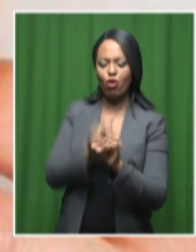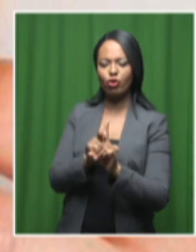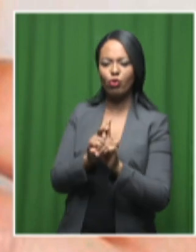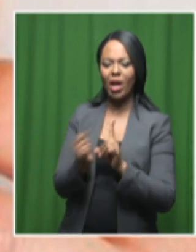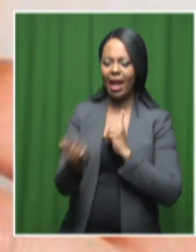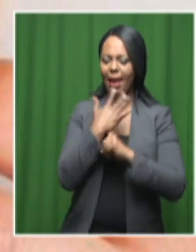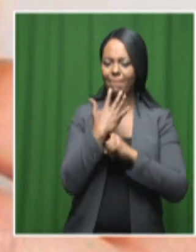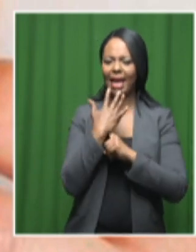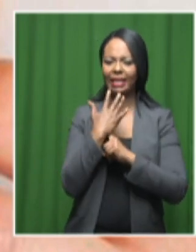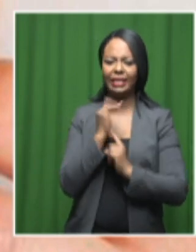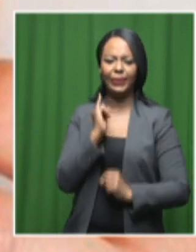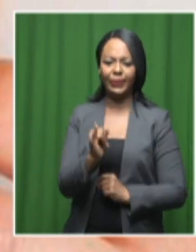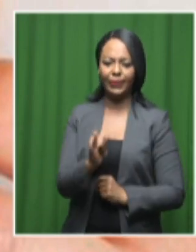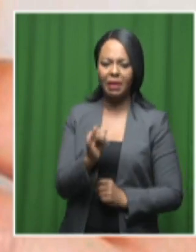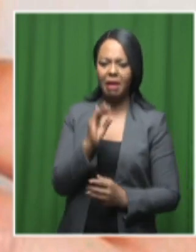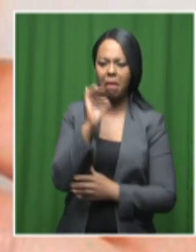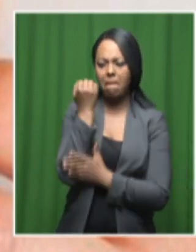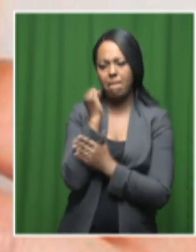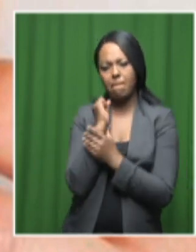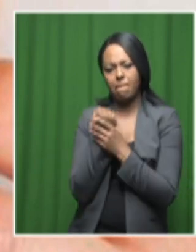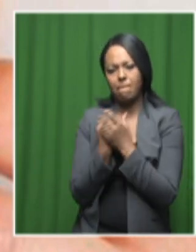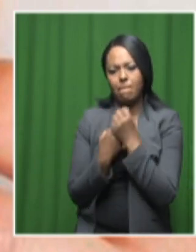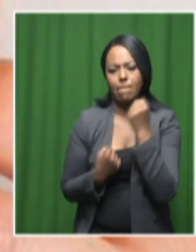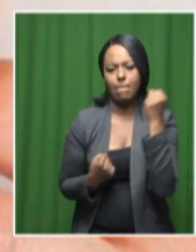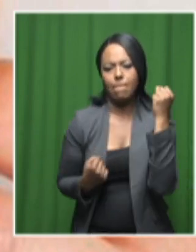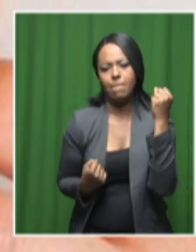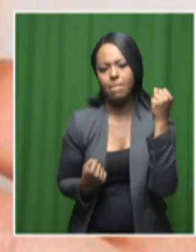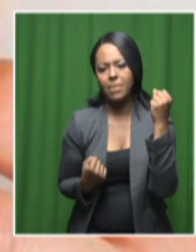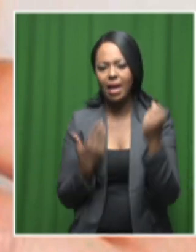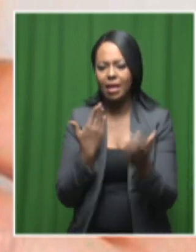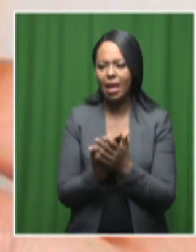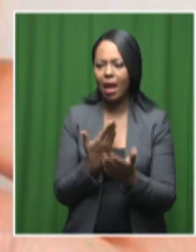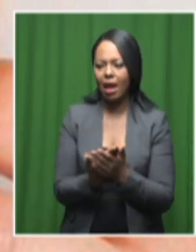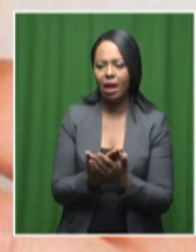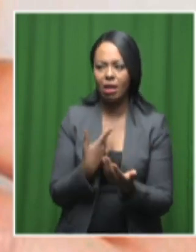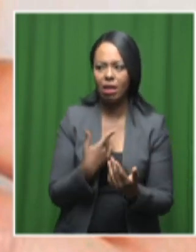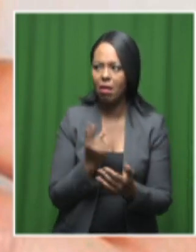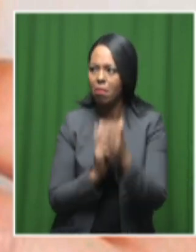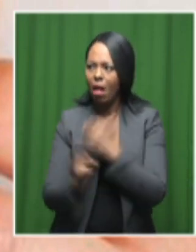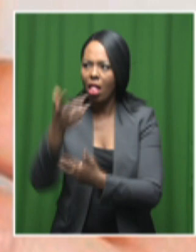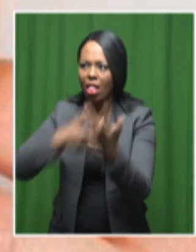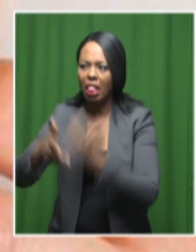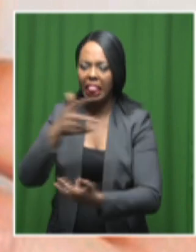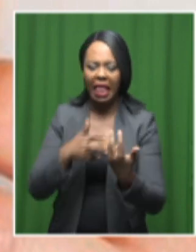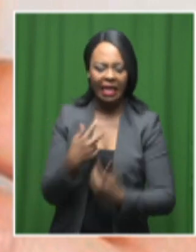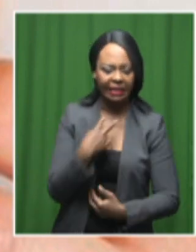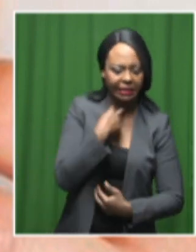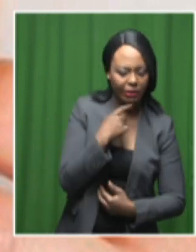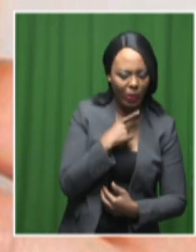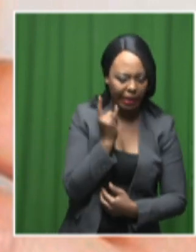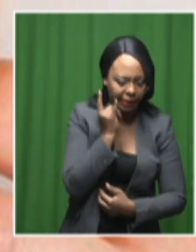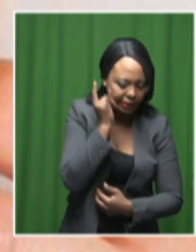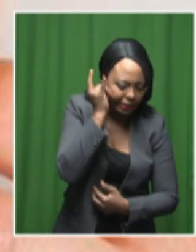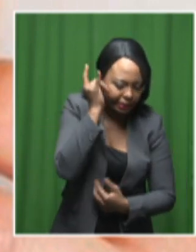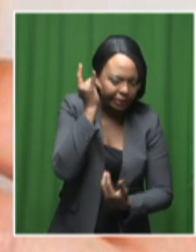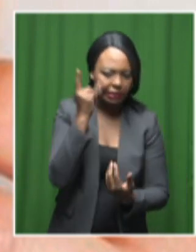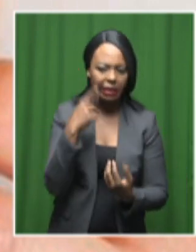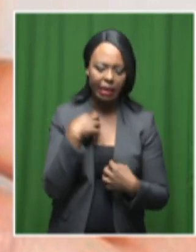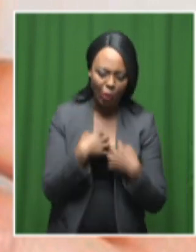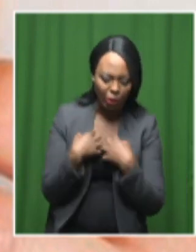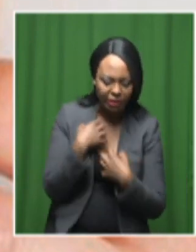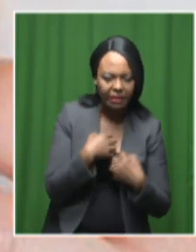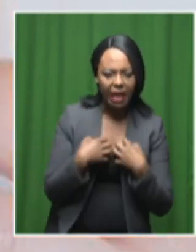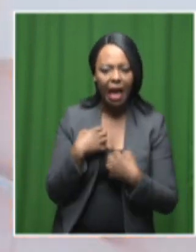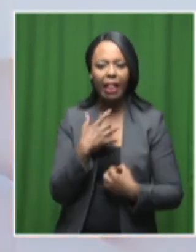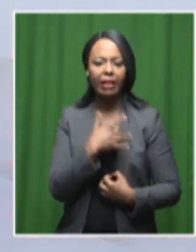from society. They might not pursue their goals in life in terms of study or work because it's having such a big emotional burden on them, and they